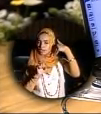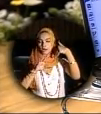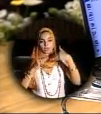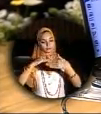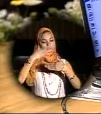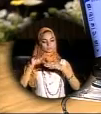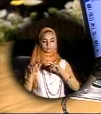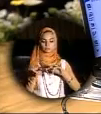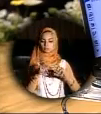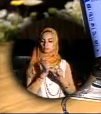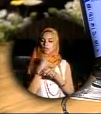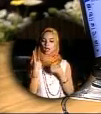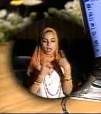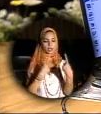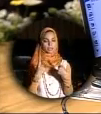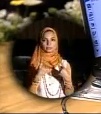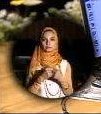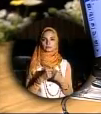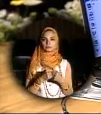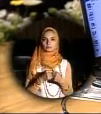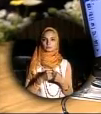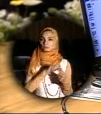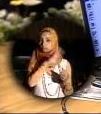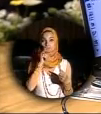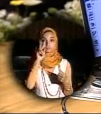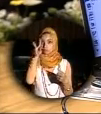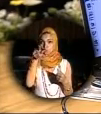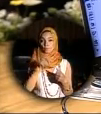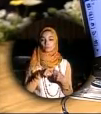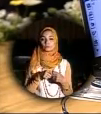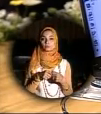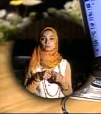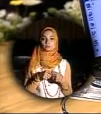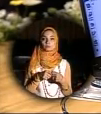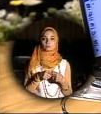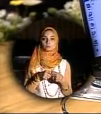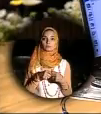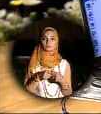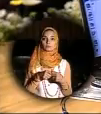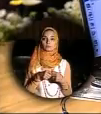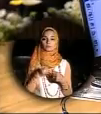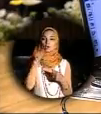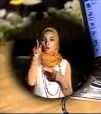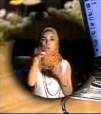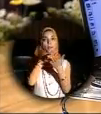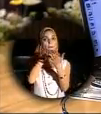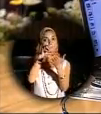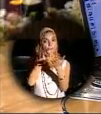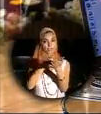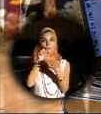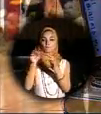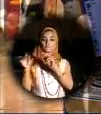So now he has opened the Word editor with a virtual keyboard, and now he's writing only with head